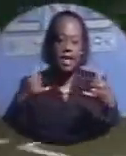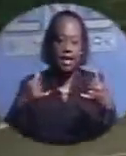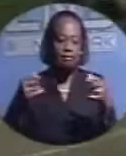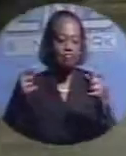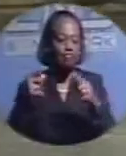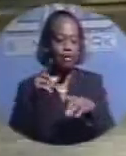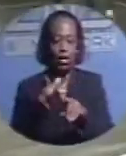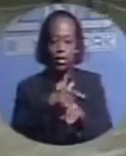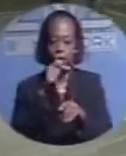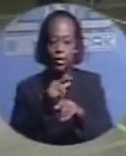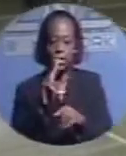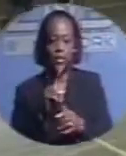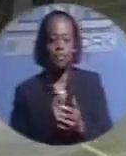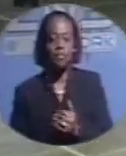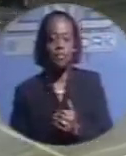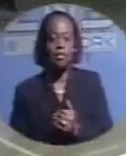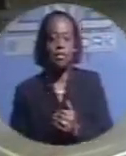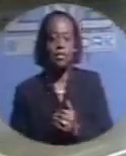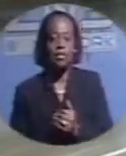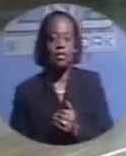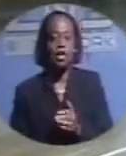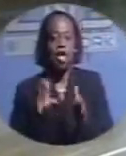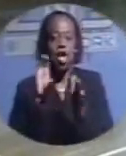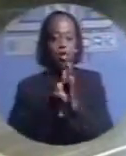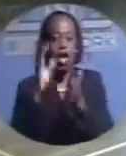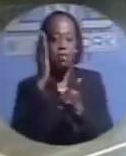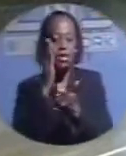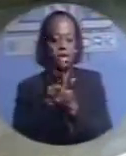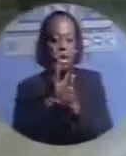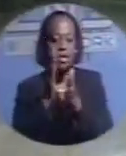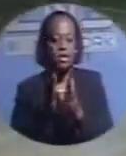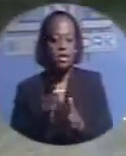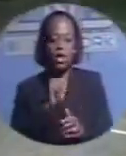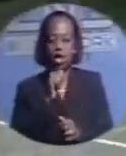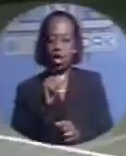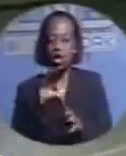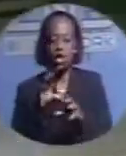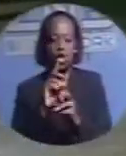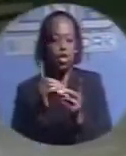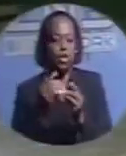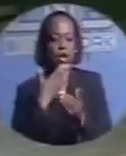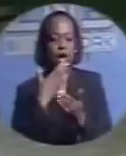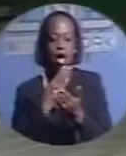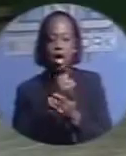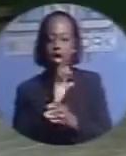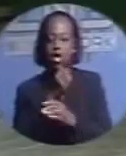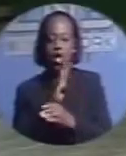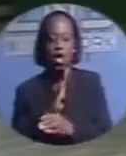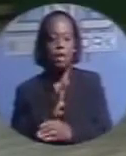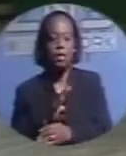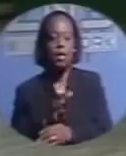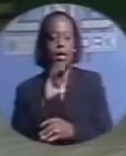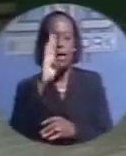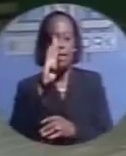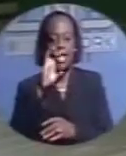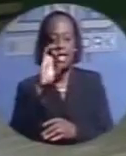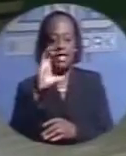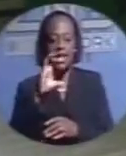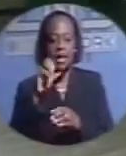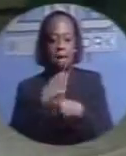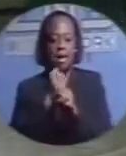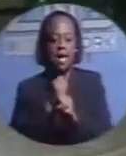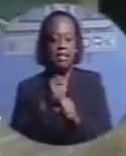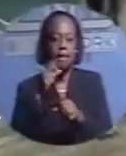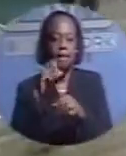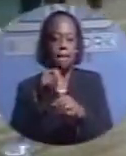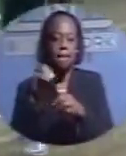two. Crime Stoppers not doing a good job on the defensive boards, and BC made them pay. Vaccaro Clark off the